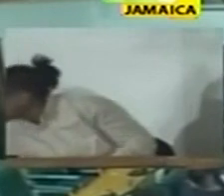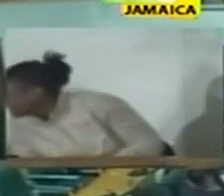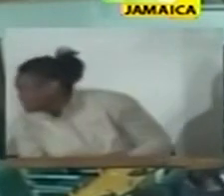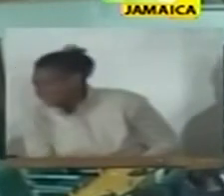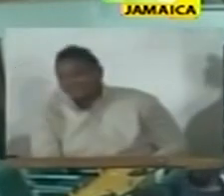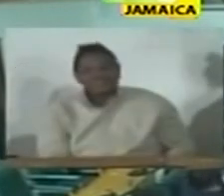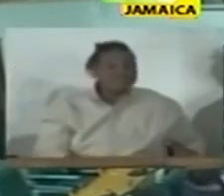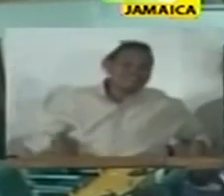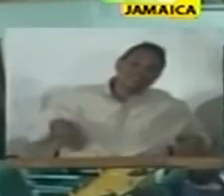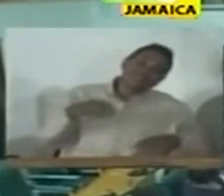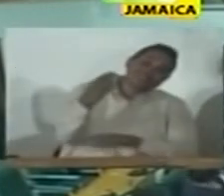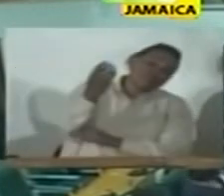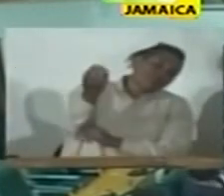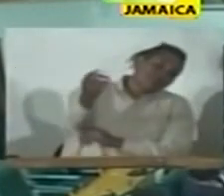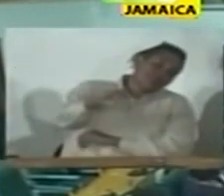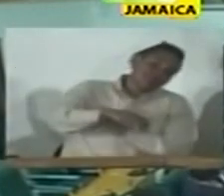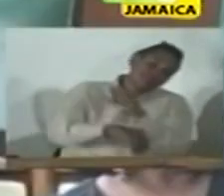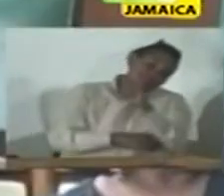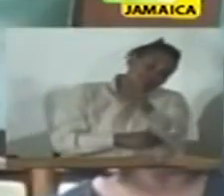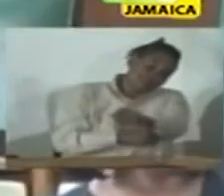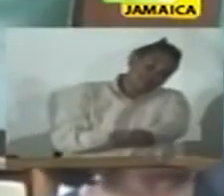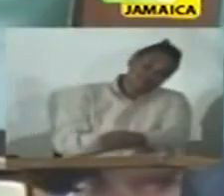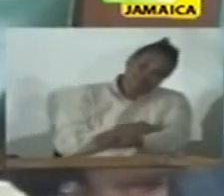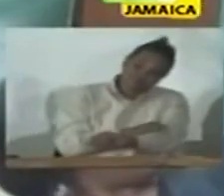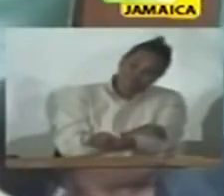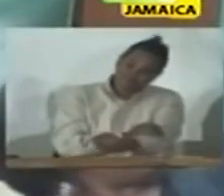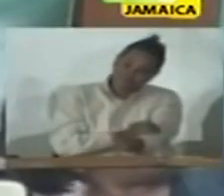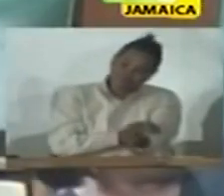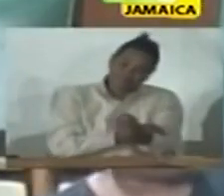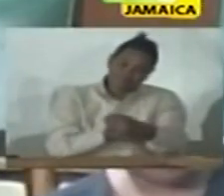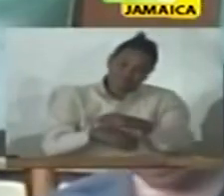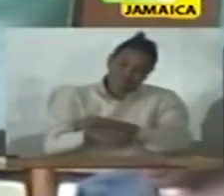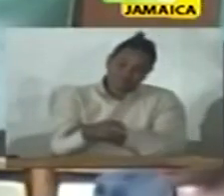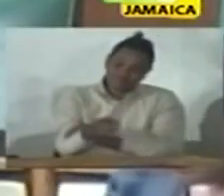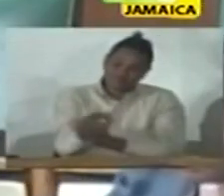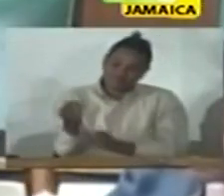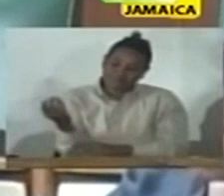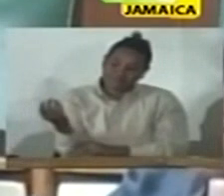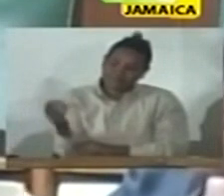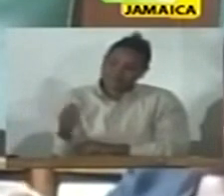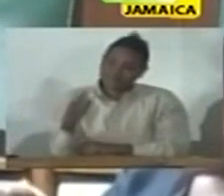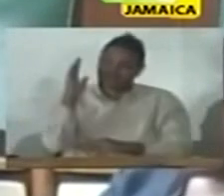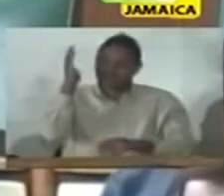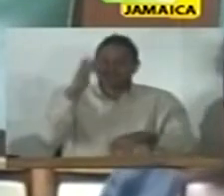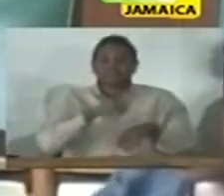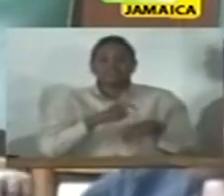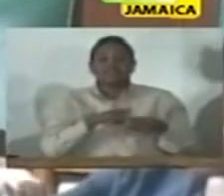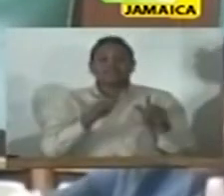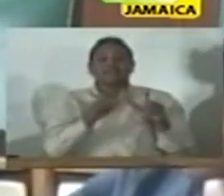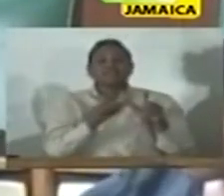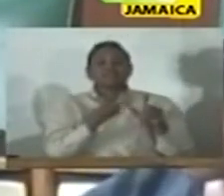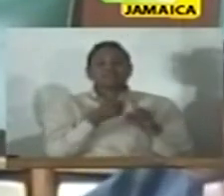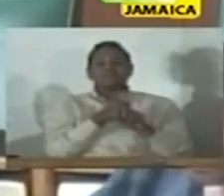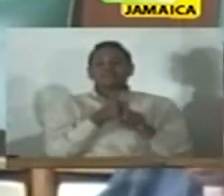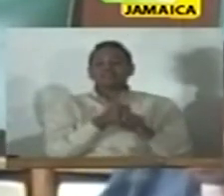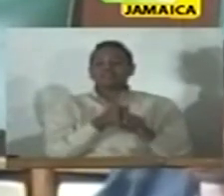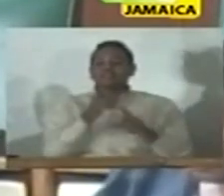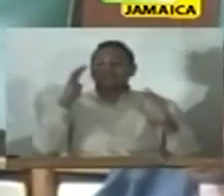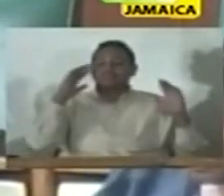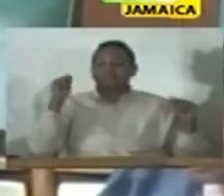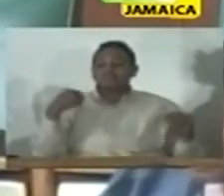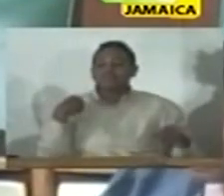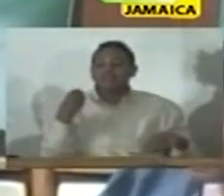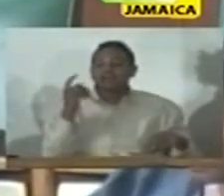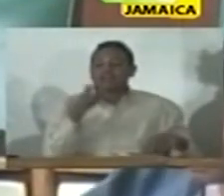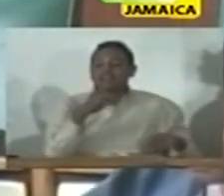All the time I'm cut out of my I time. wonder if any money went to the council for catering. The Speaker's time having expired, Mr. President, we